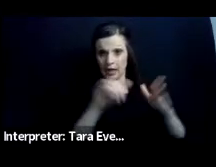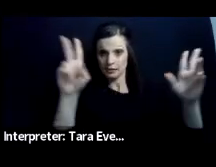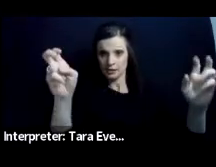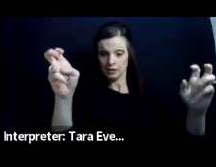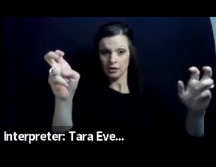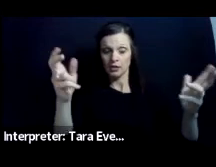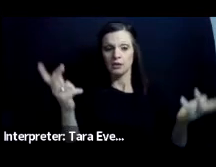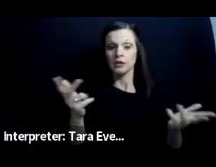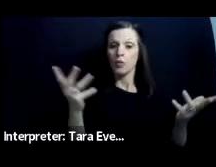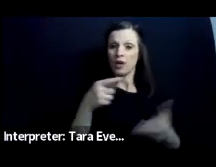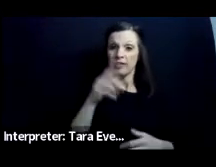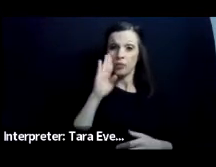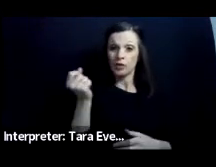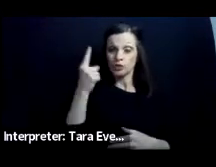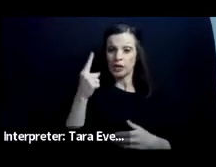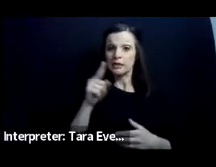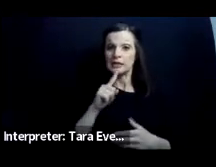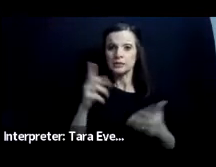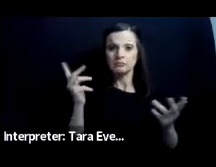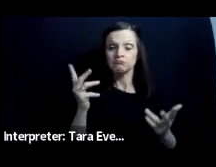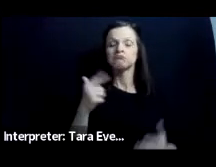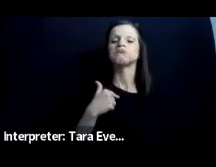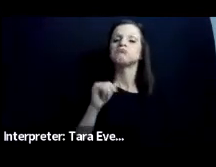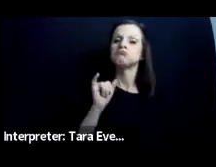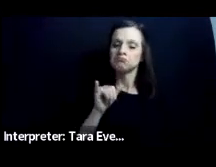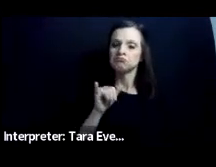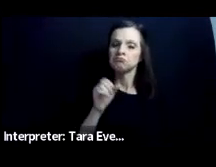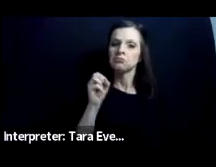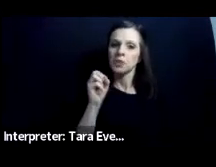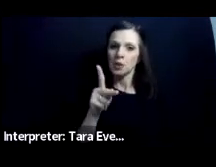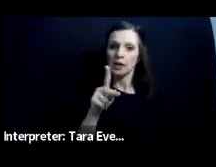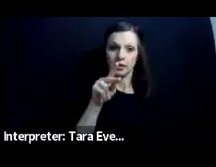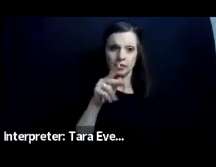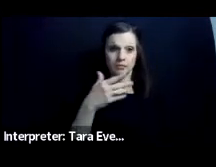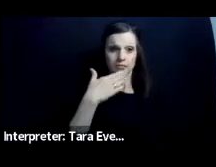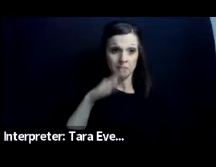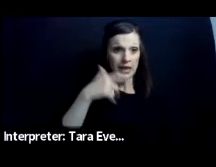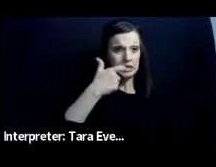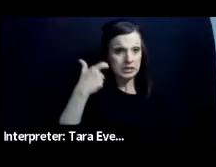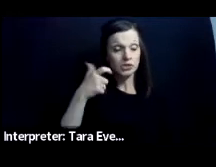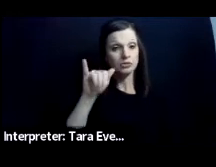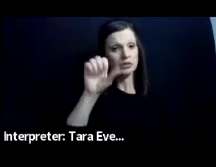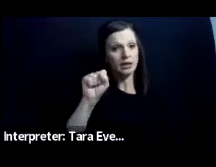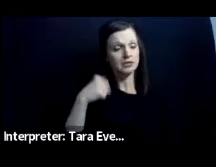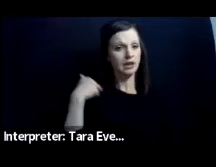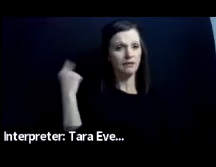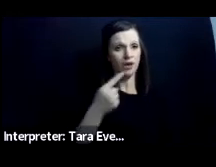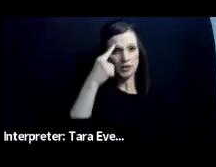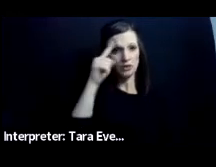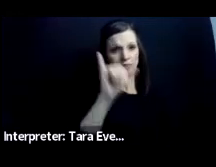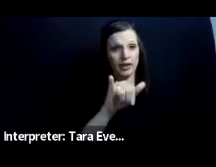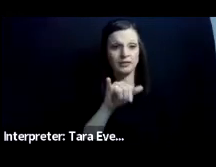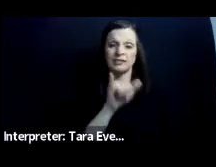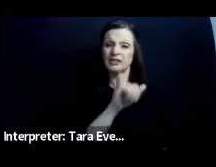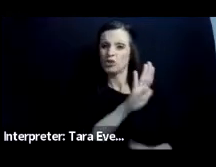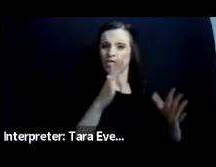get is, okay, that addiction, yeah, just like I've always thought, it's a choice, because